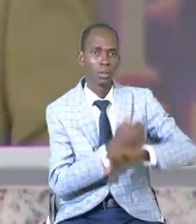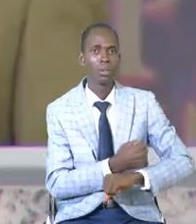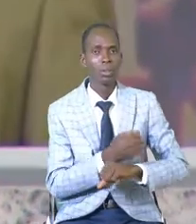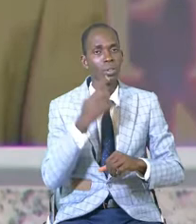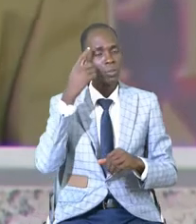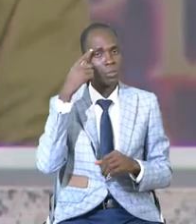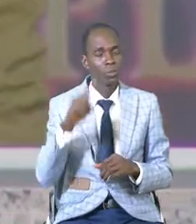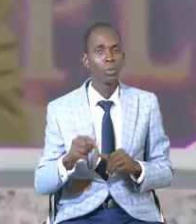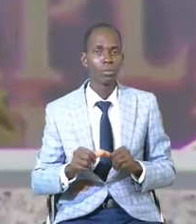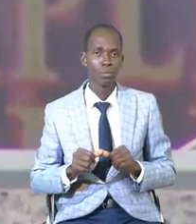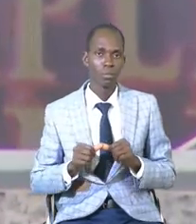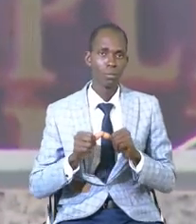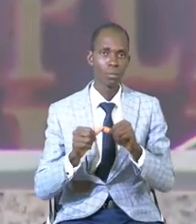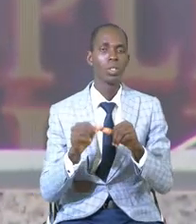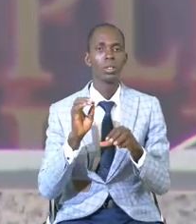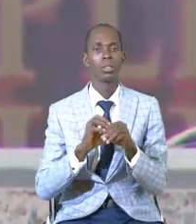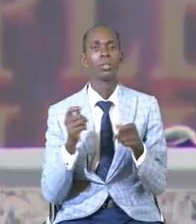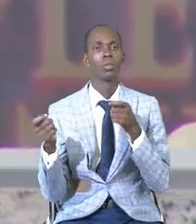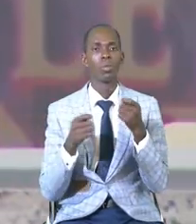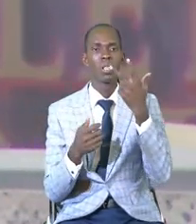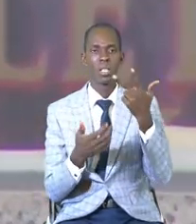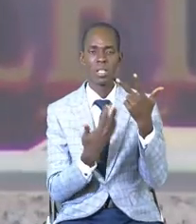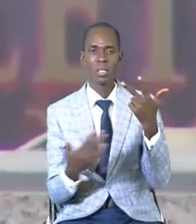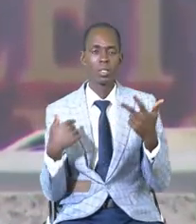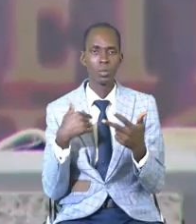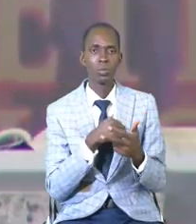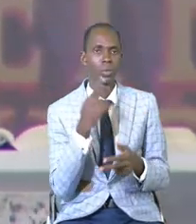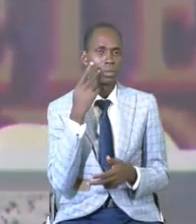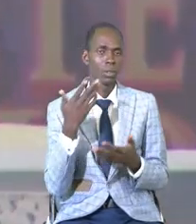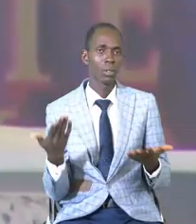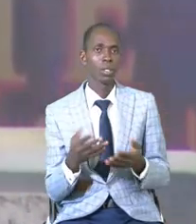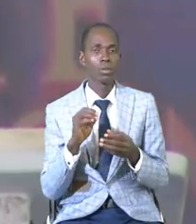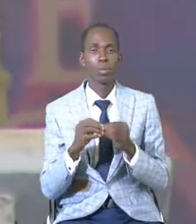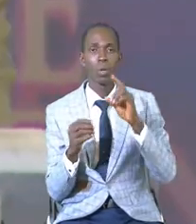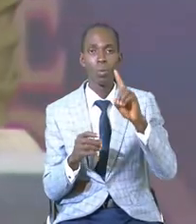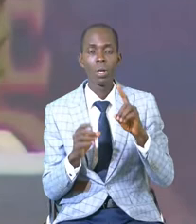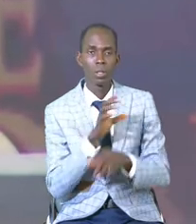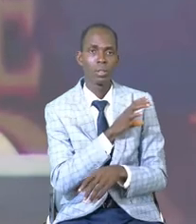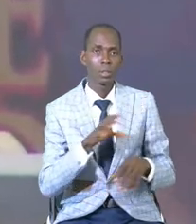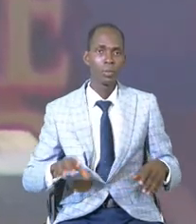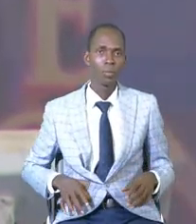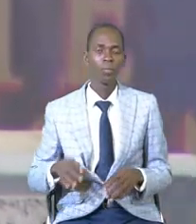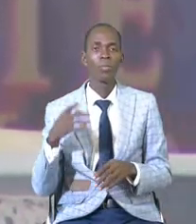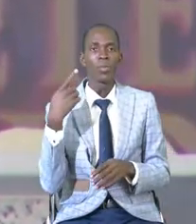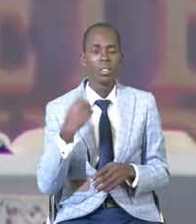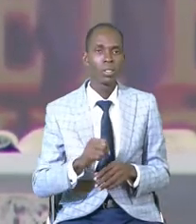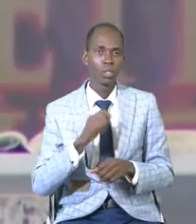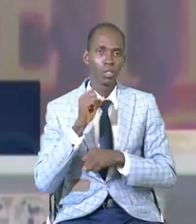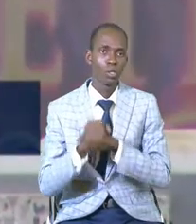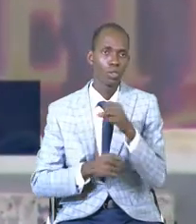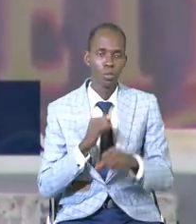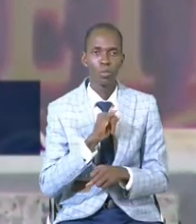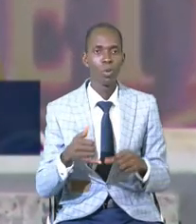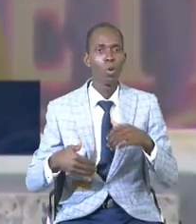steadfastness in dominion. Three things we're looking at. Number one, Christ, the sovereign over